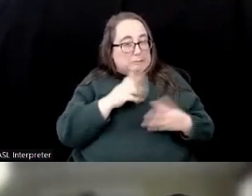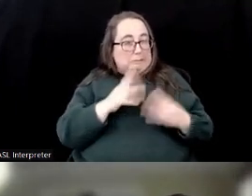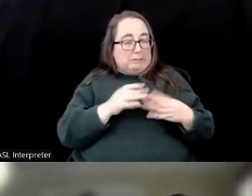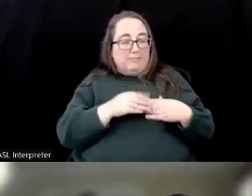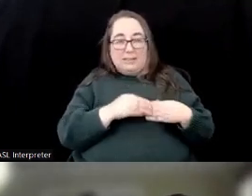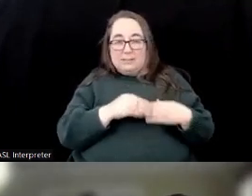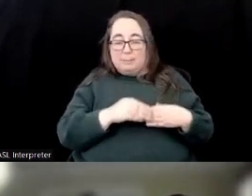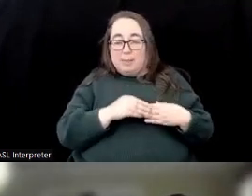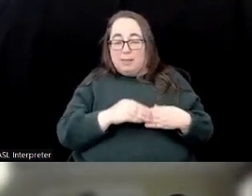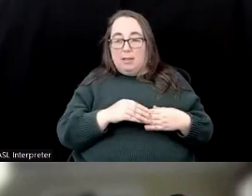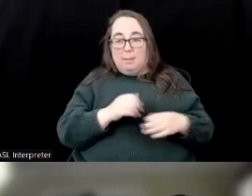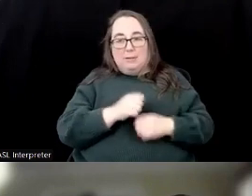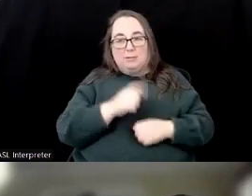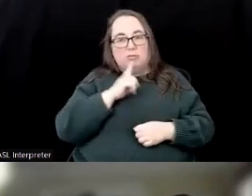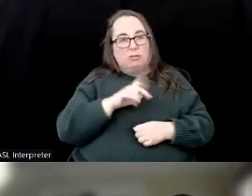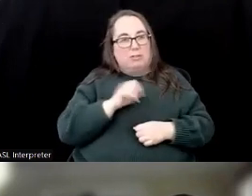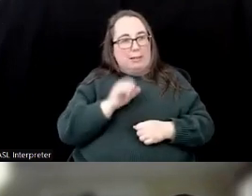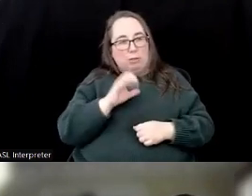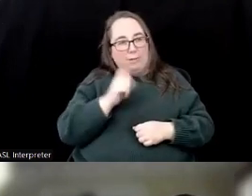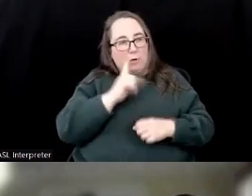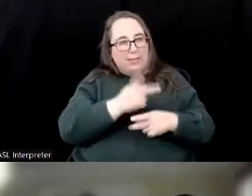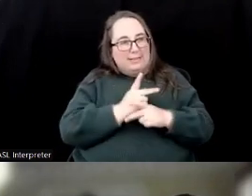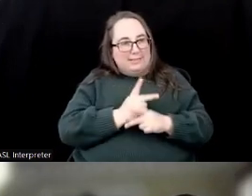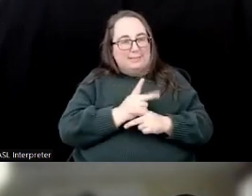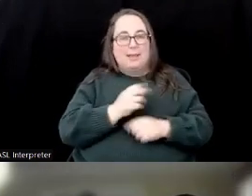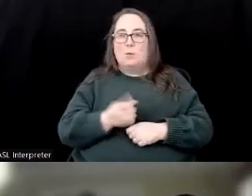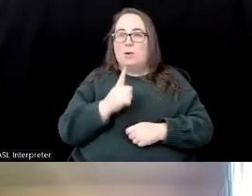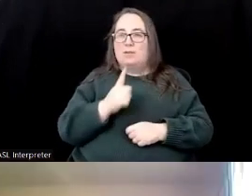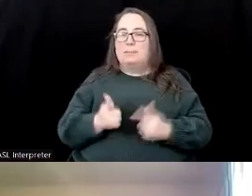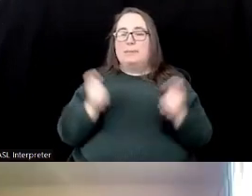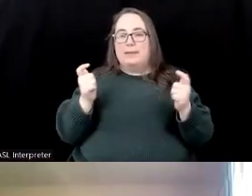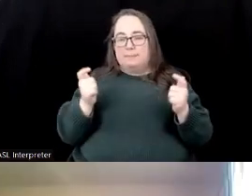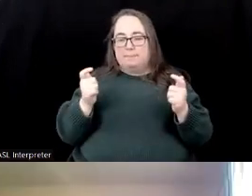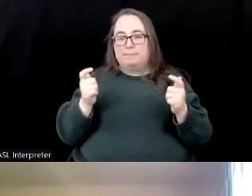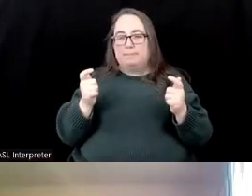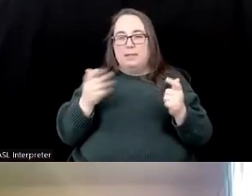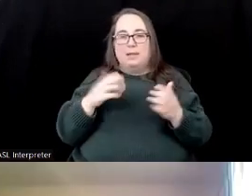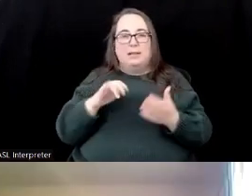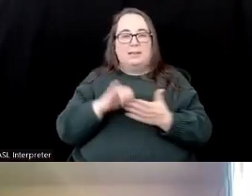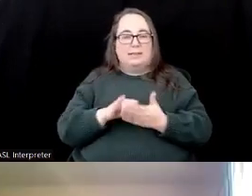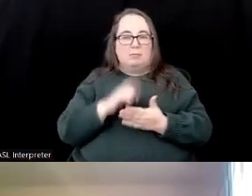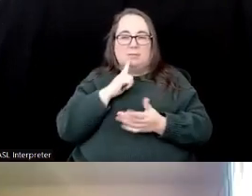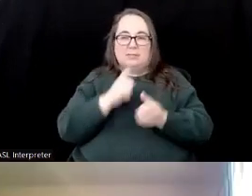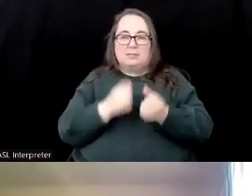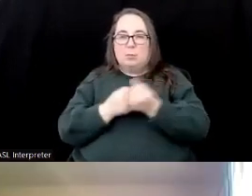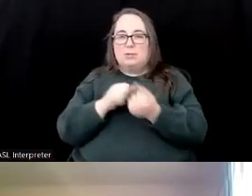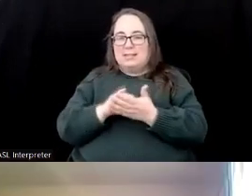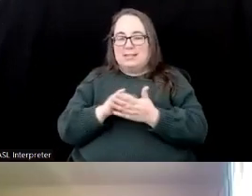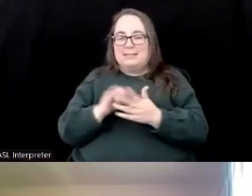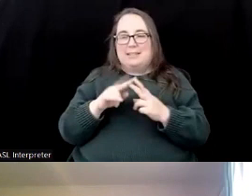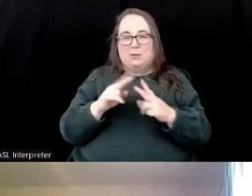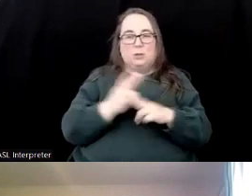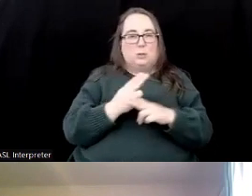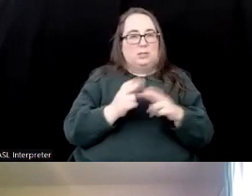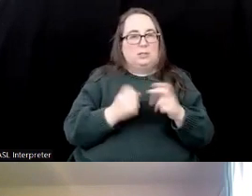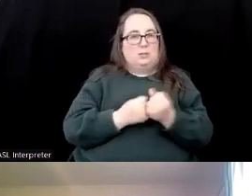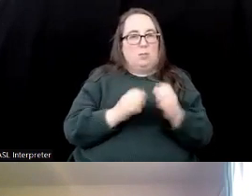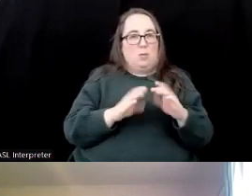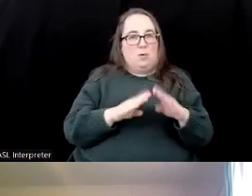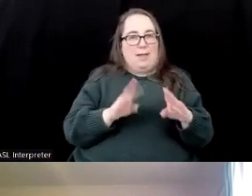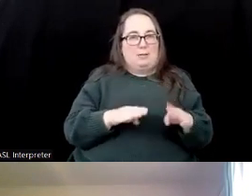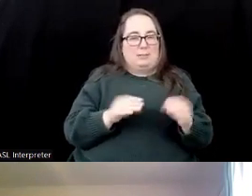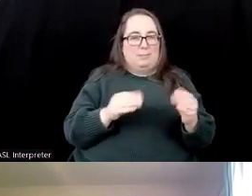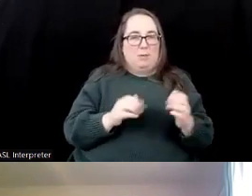to lease up. And I think one of the main things that supports that is either using a supportive housing provider